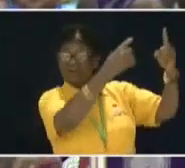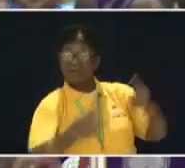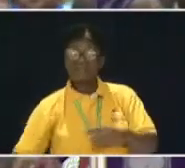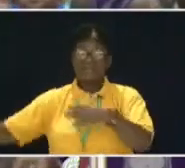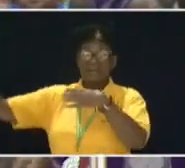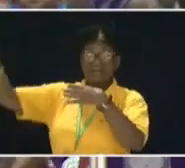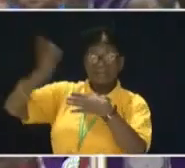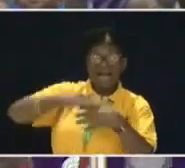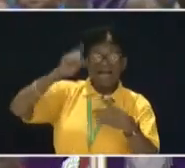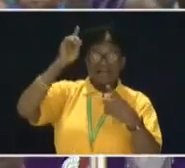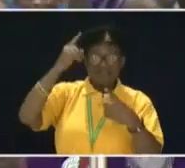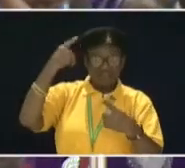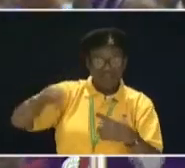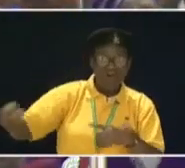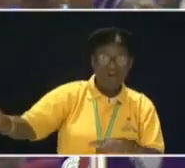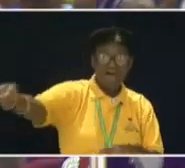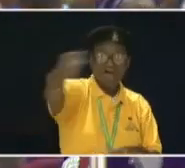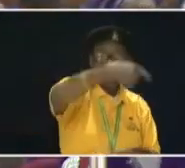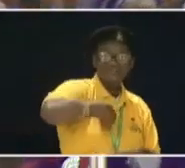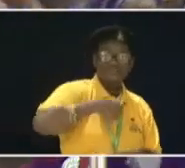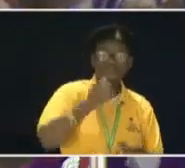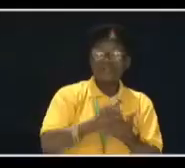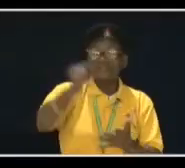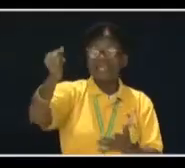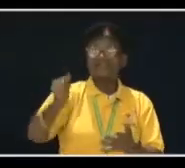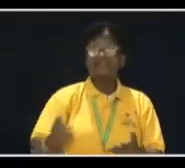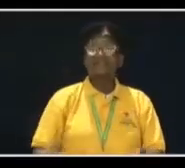Lift your hands and give him glory, give him honor,